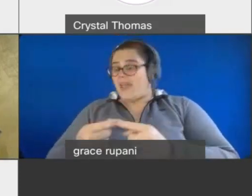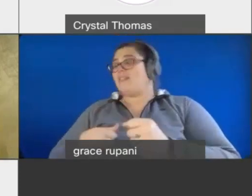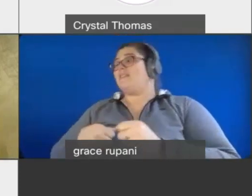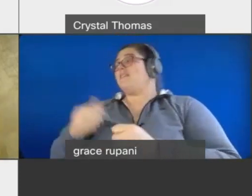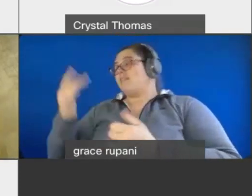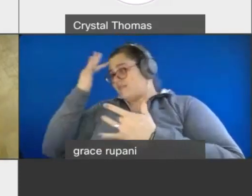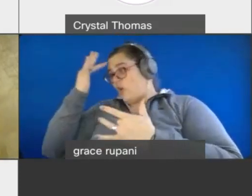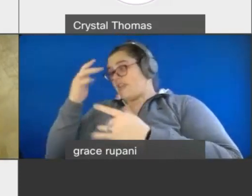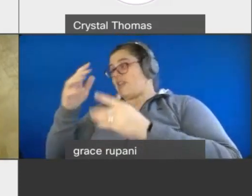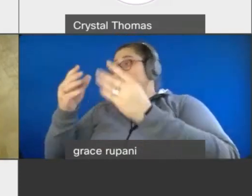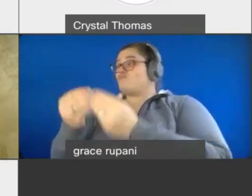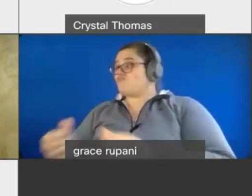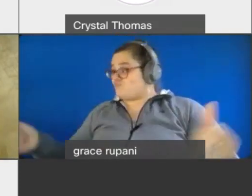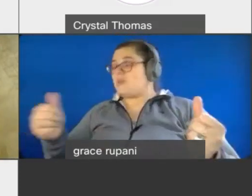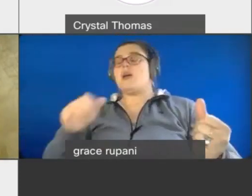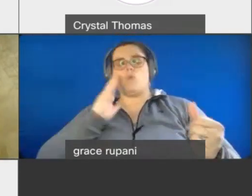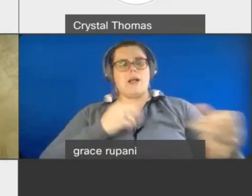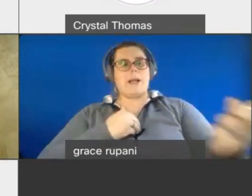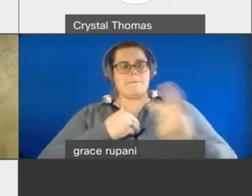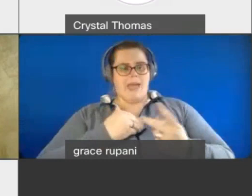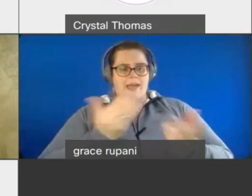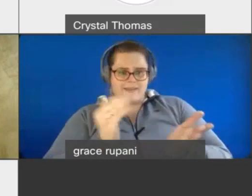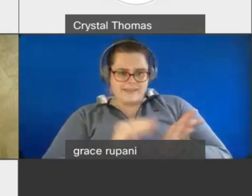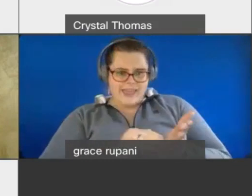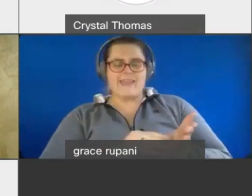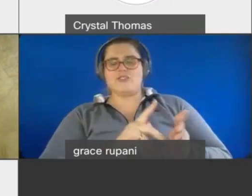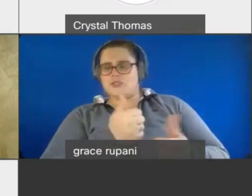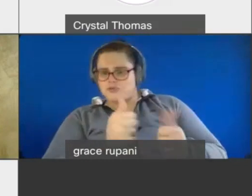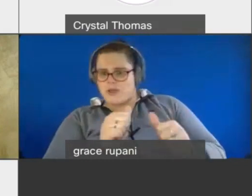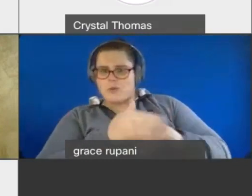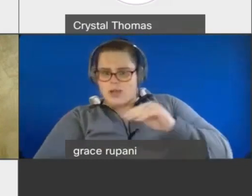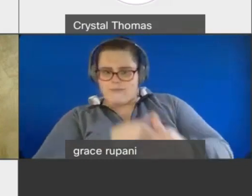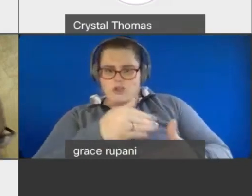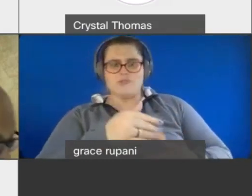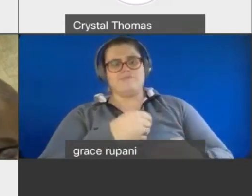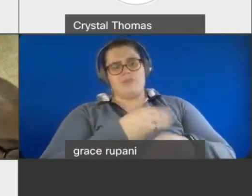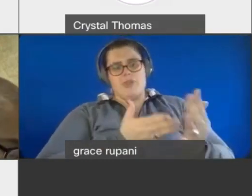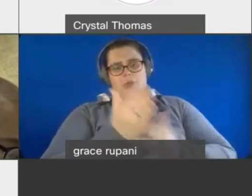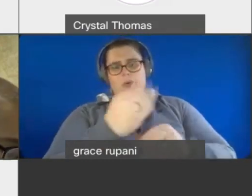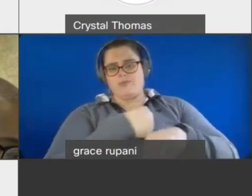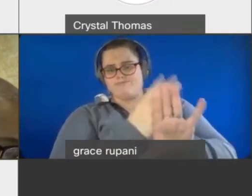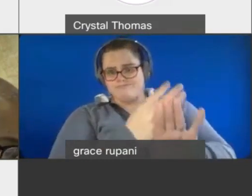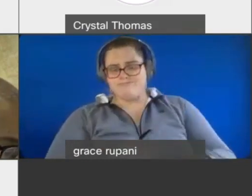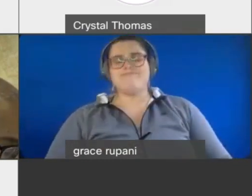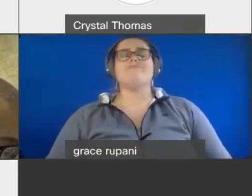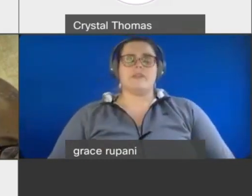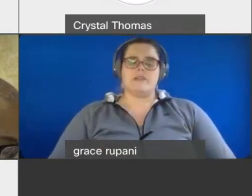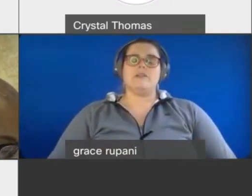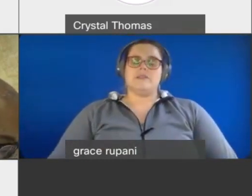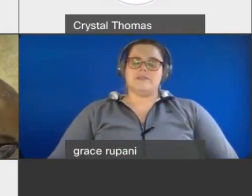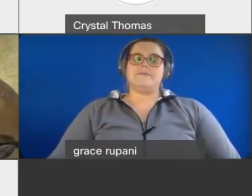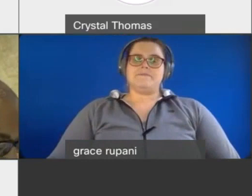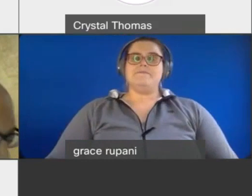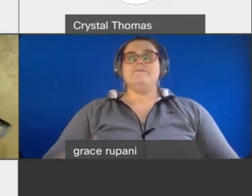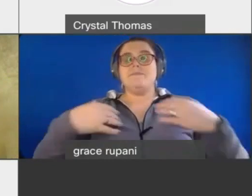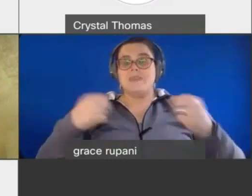us. Mitigation protocols such as the temperature checks prior to sending persons off transportation are